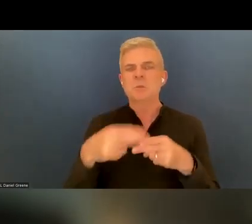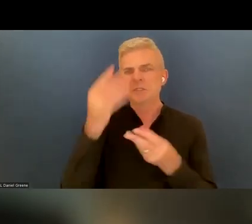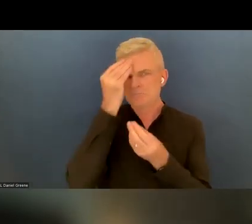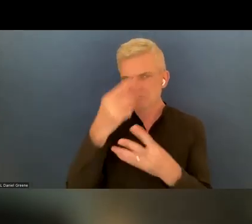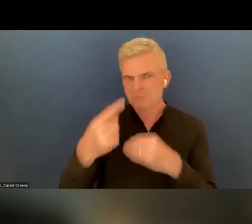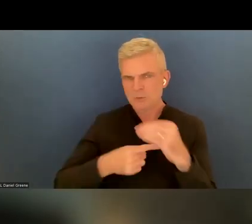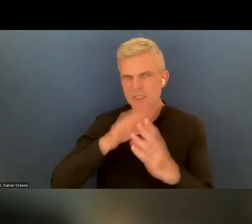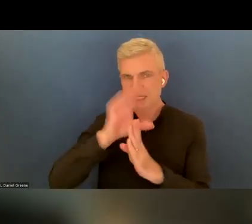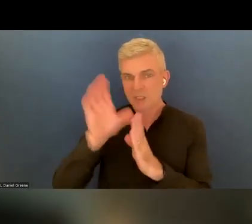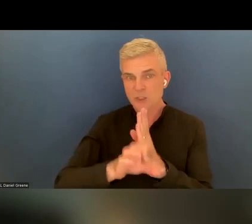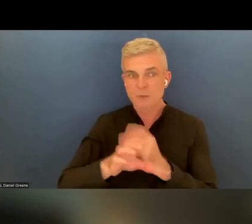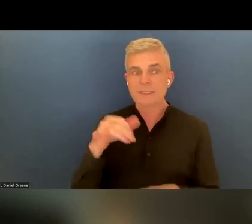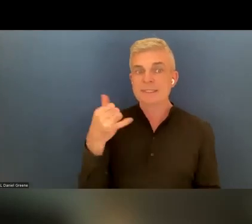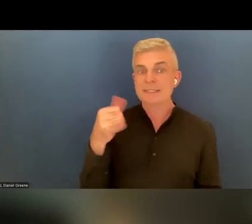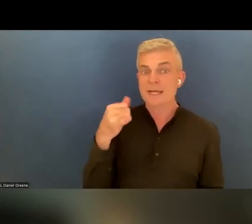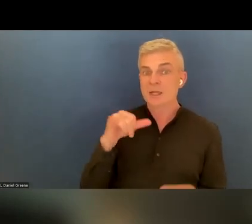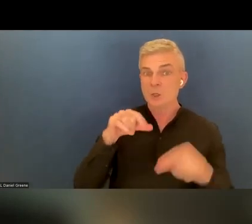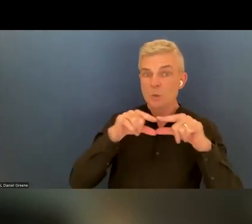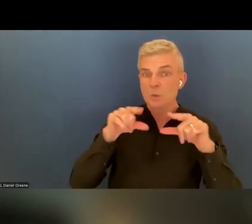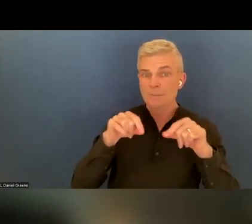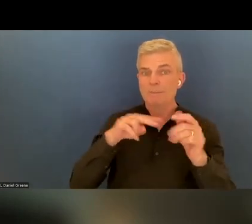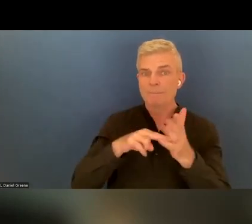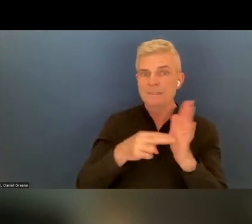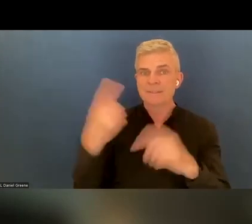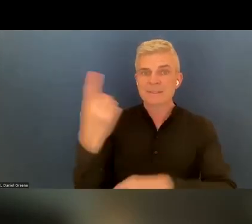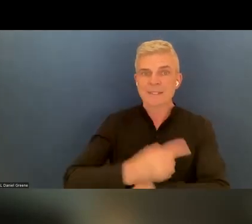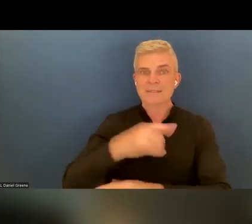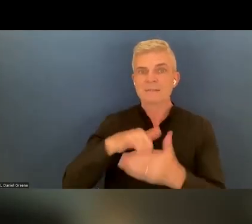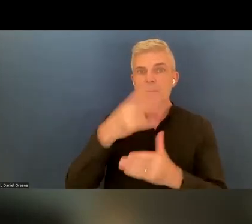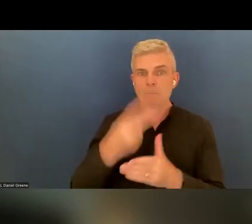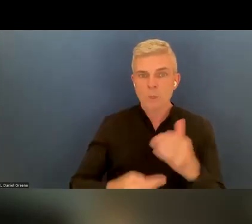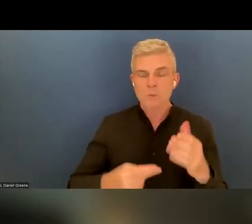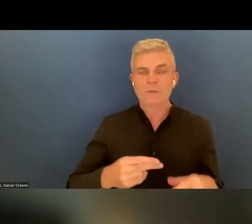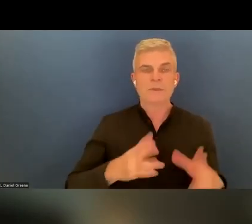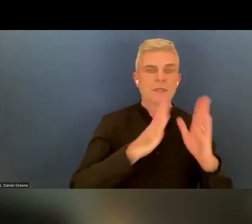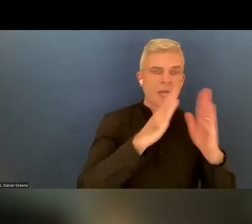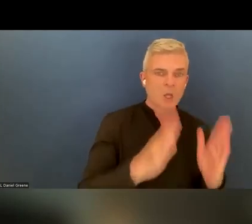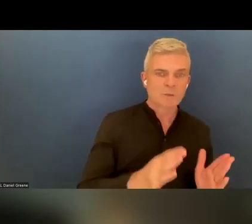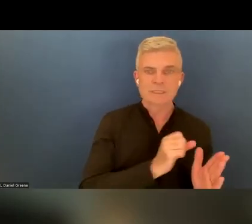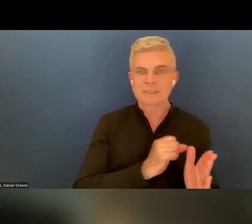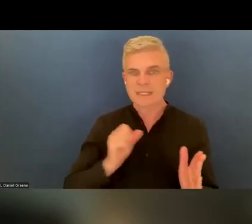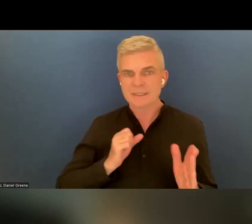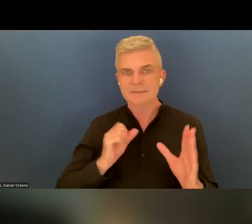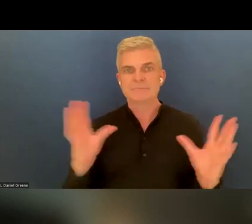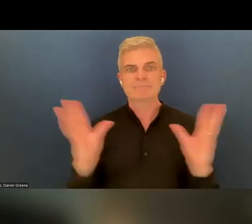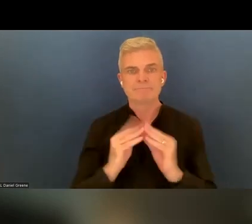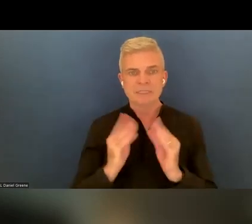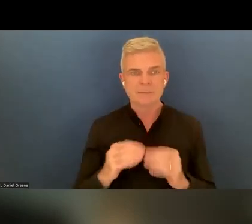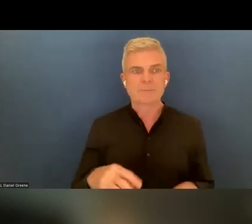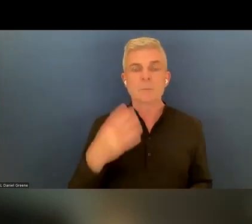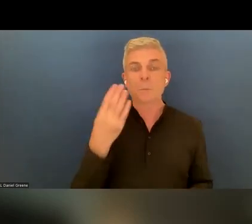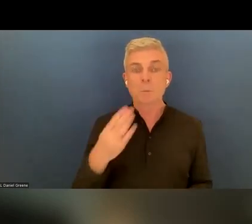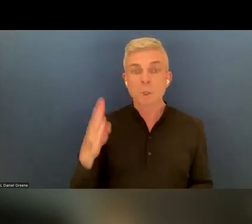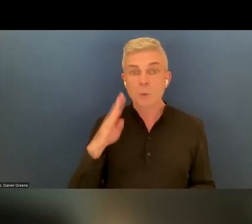the yellow marks are for days that both chambers are in session. The blue is for only